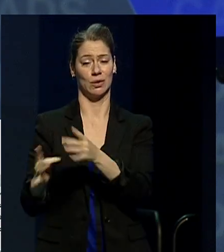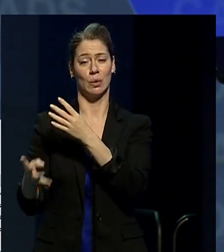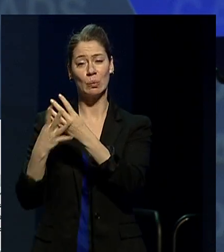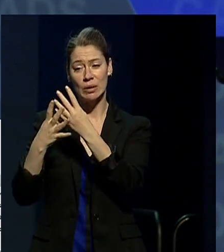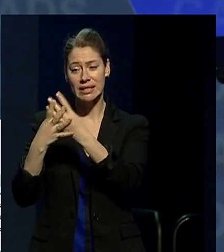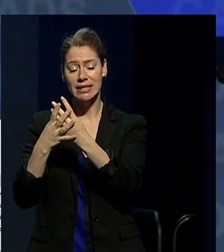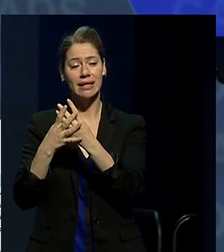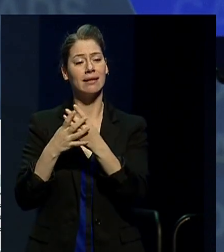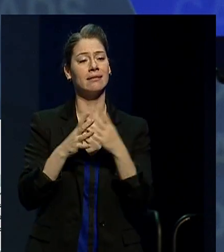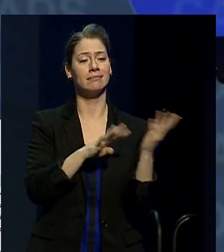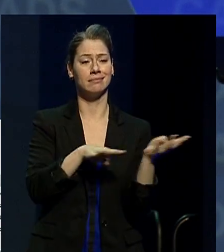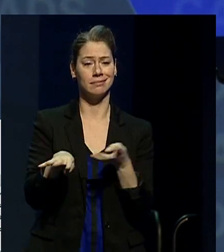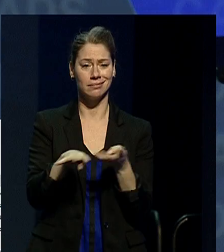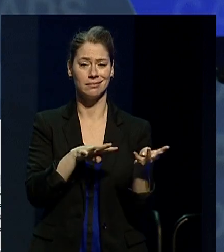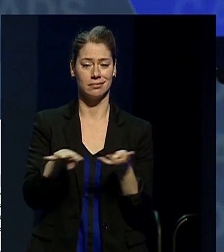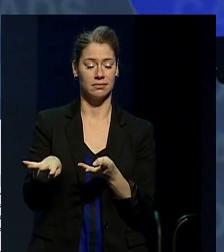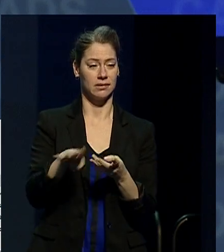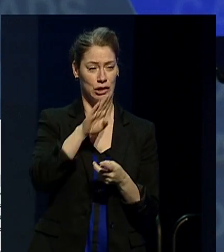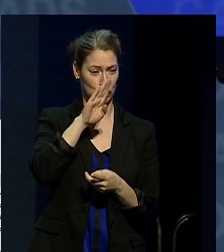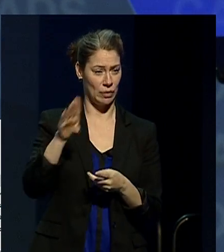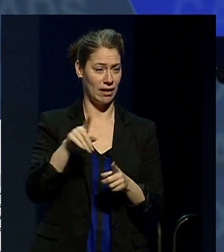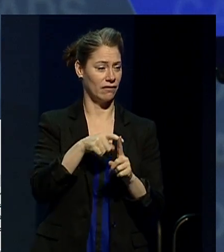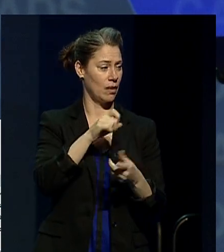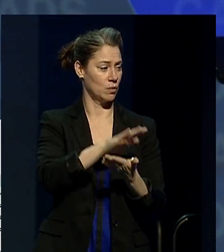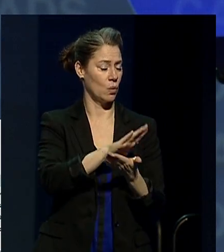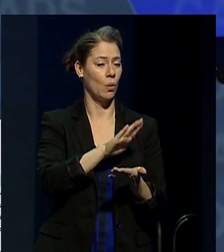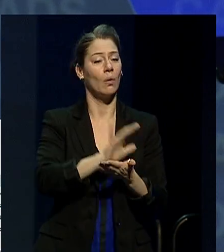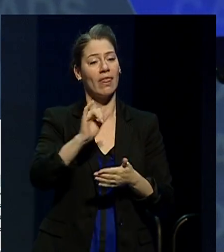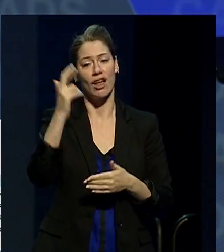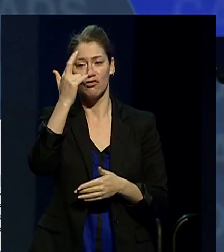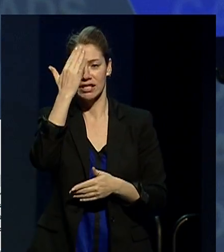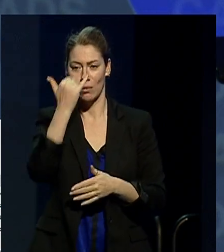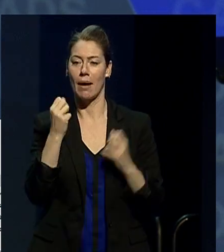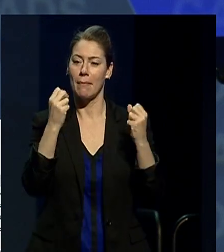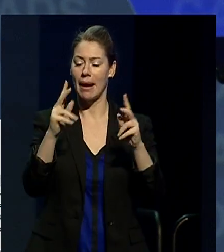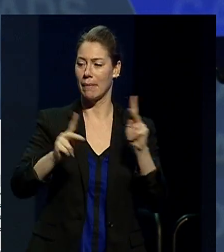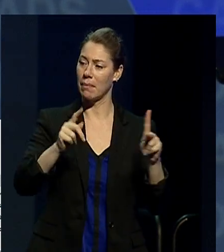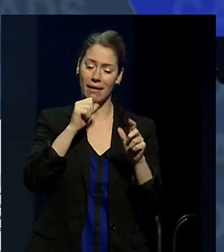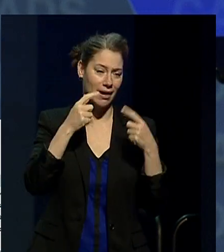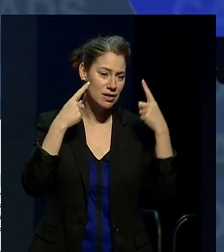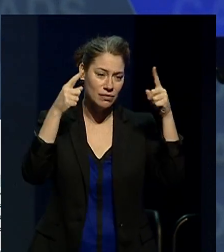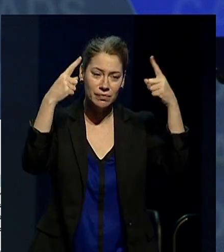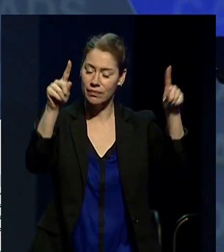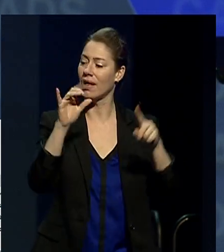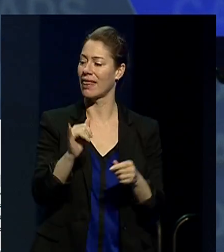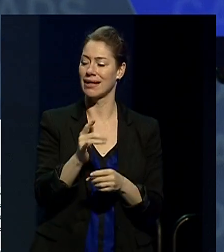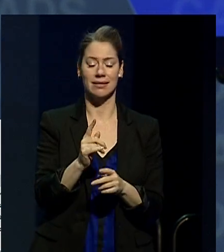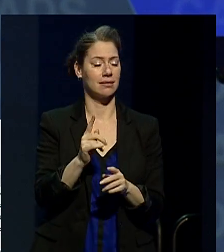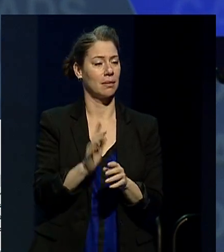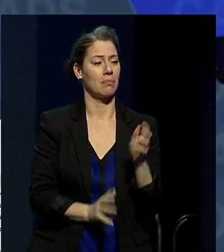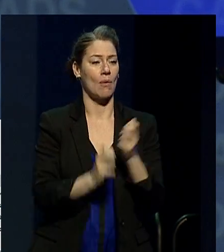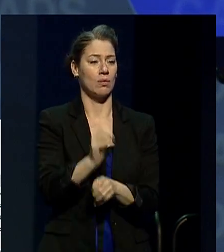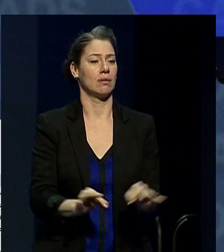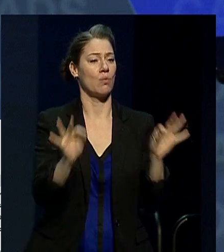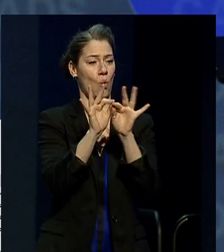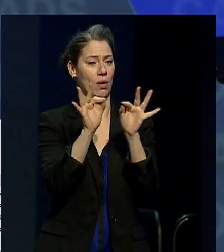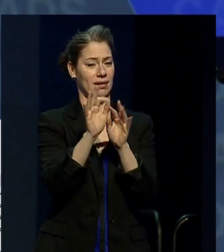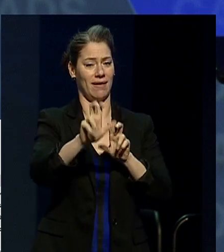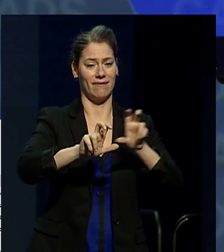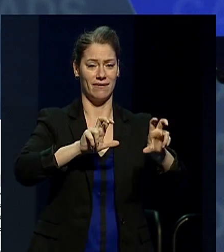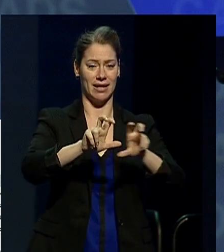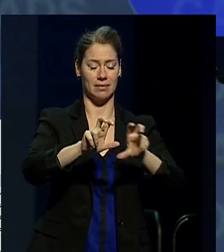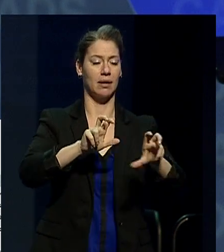connected to the fact that so many of our people aren't making it. The single most important investment we can make is